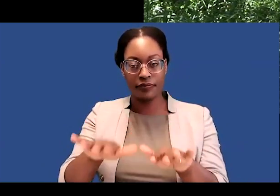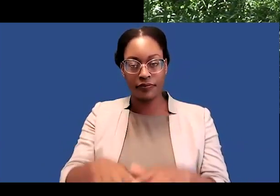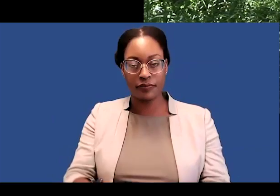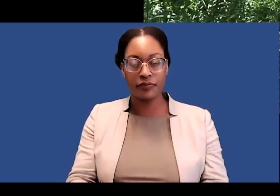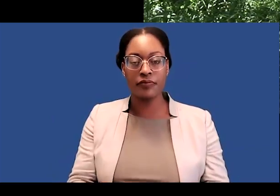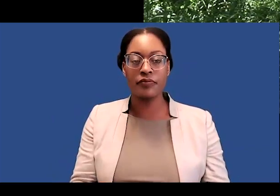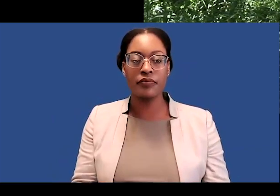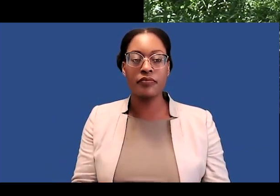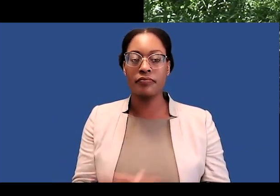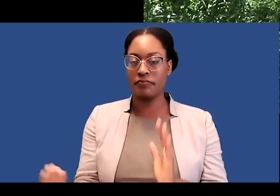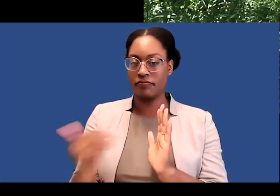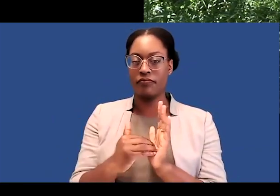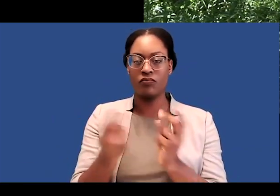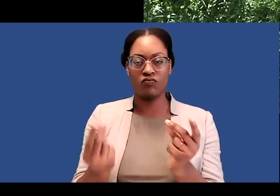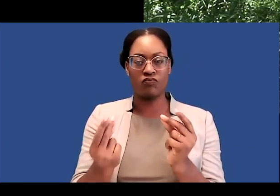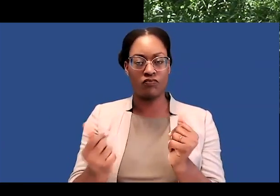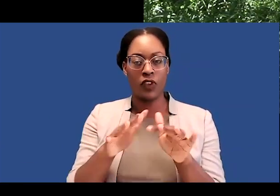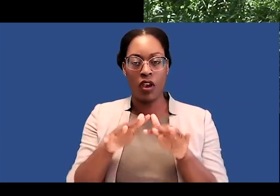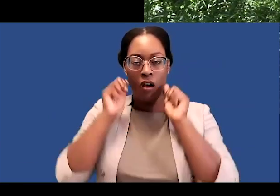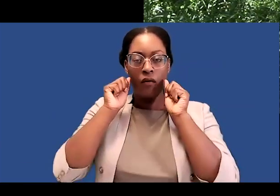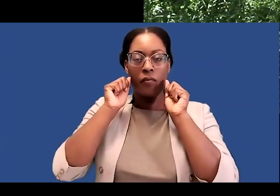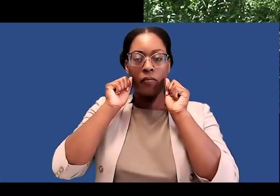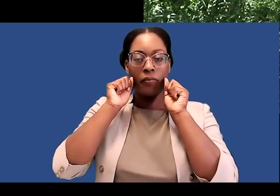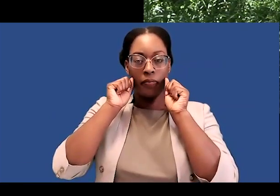Again, sharp inhale.